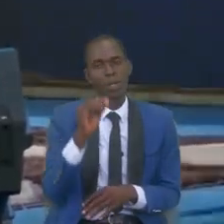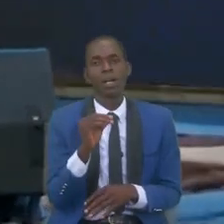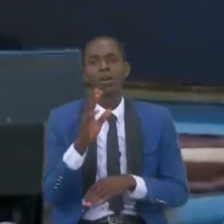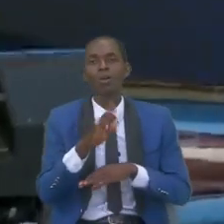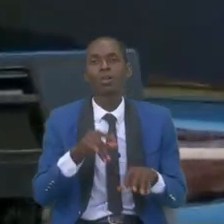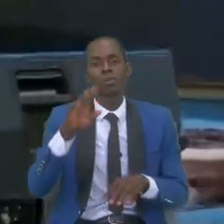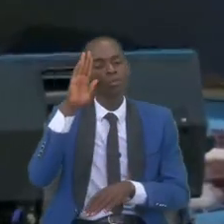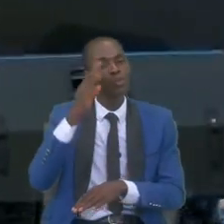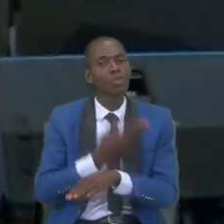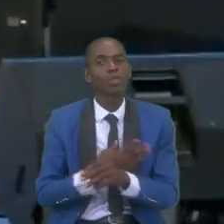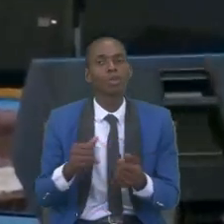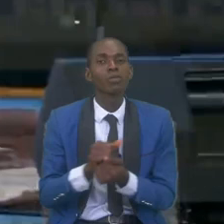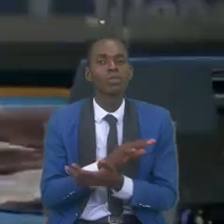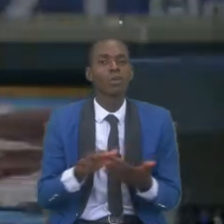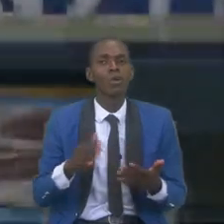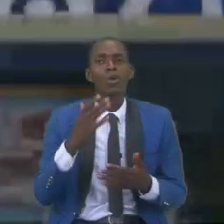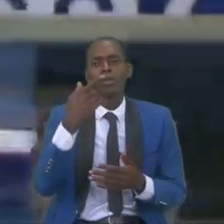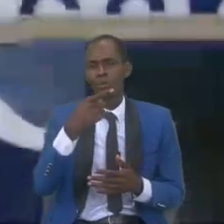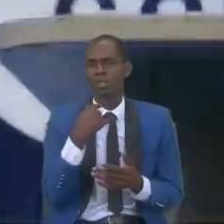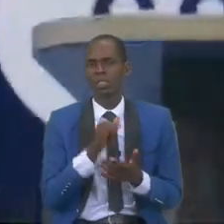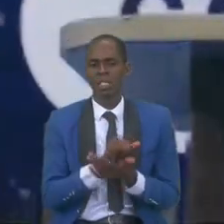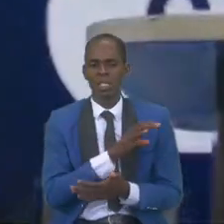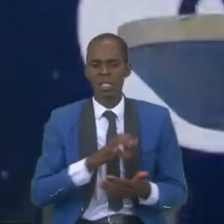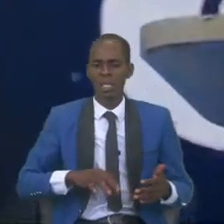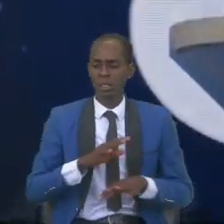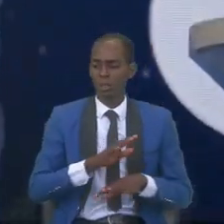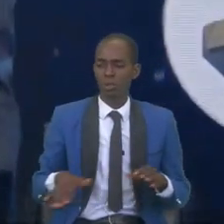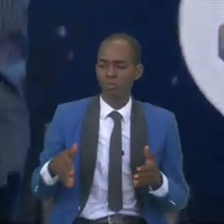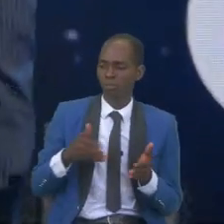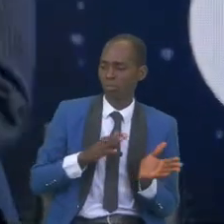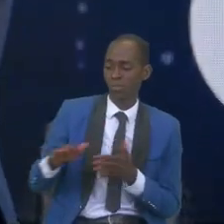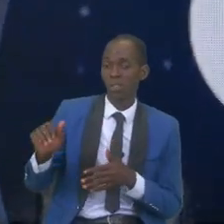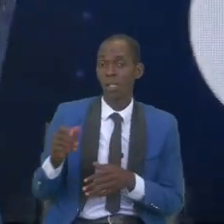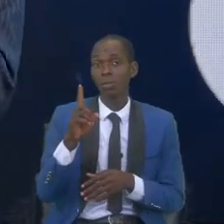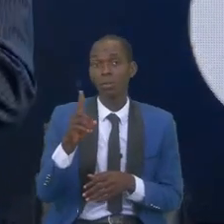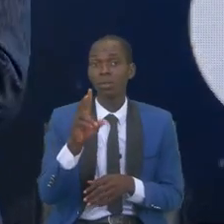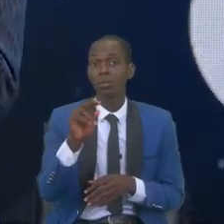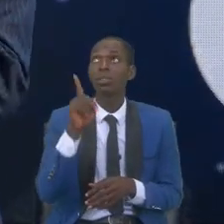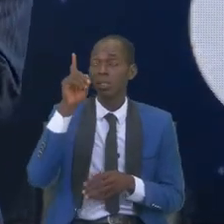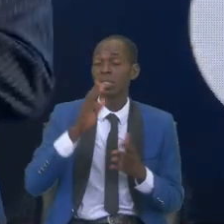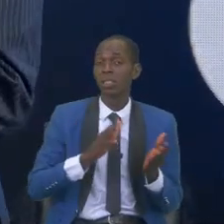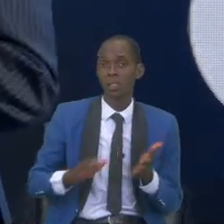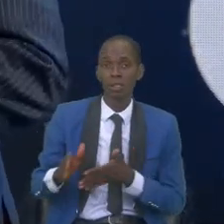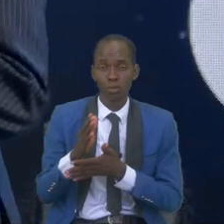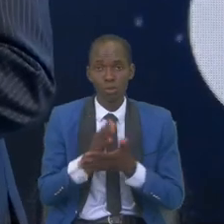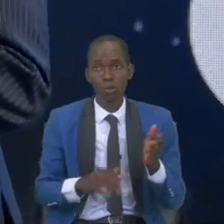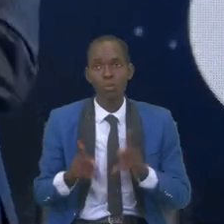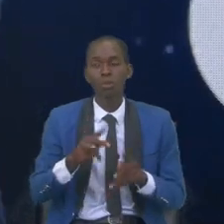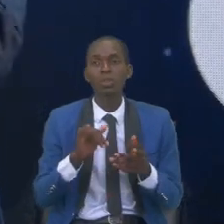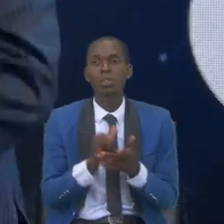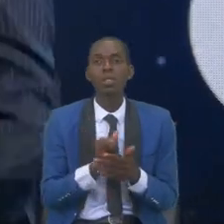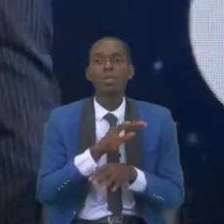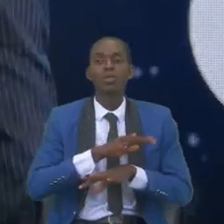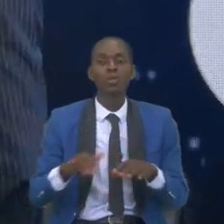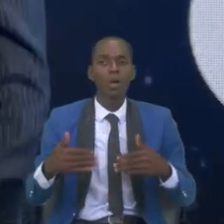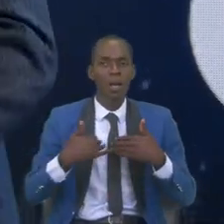He rejects no one. He rejects. What did the Bible say? That some believed in him, but he didn't have any confidence in them because